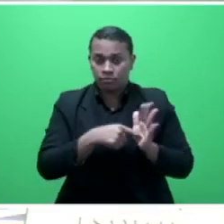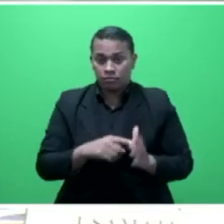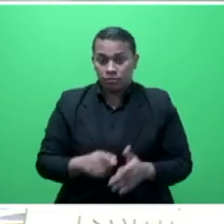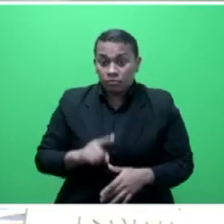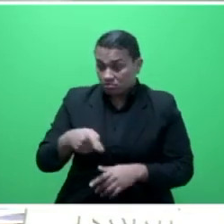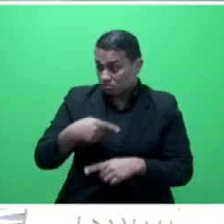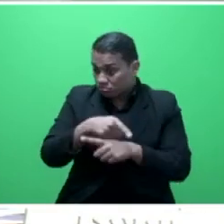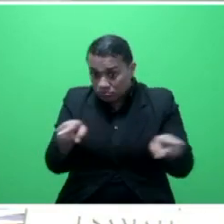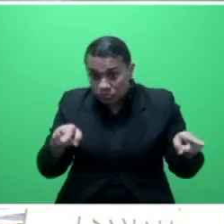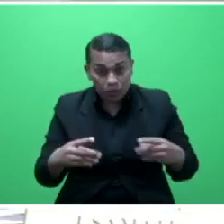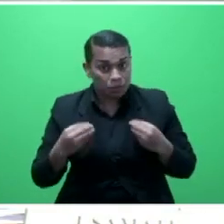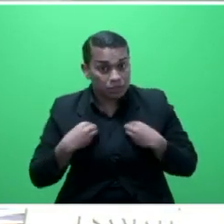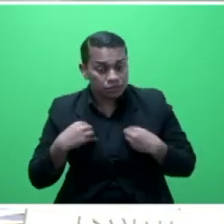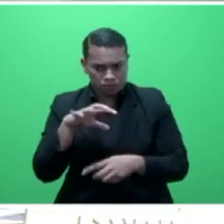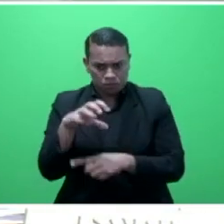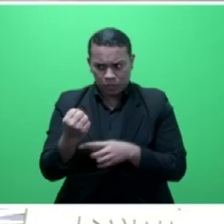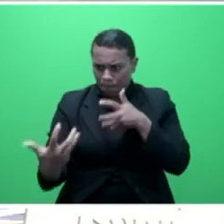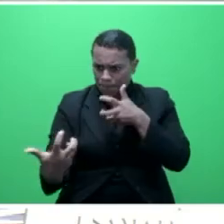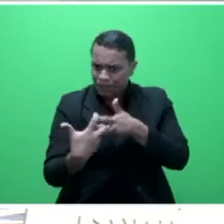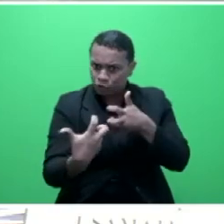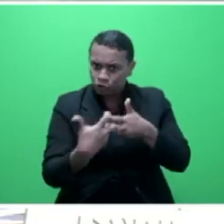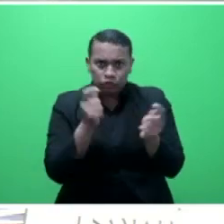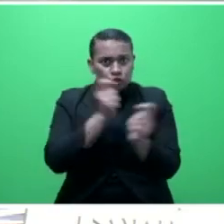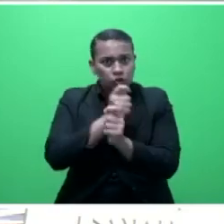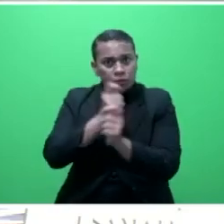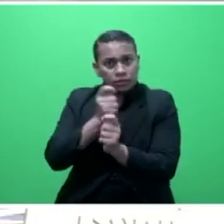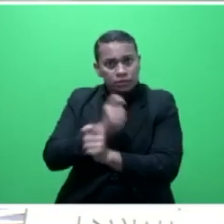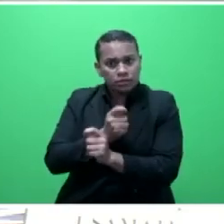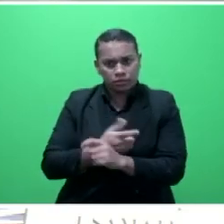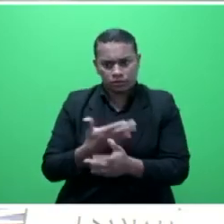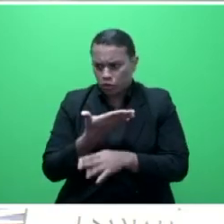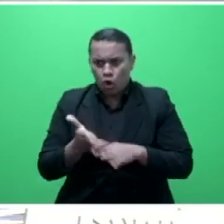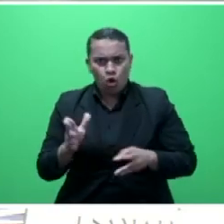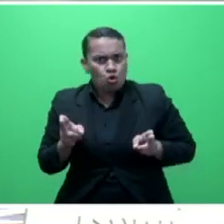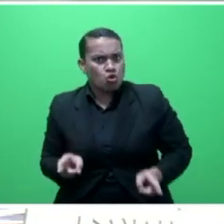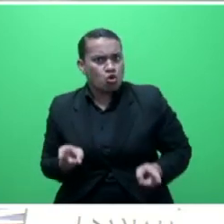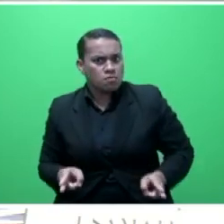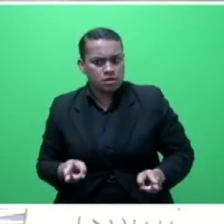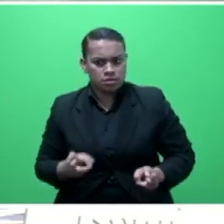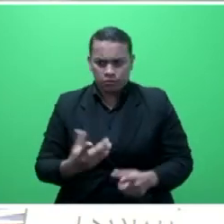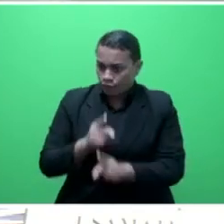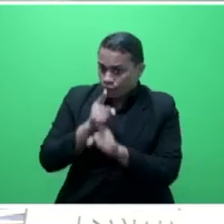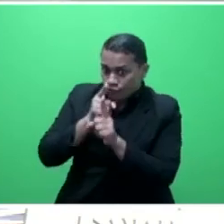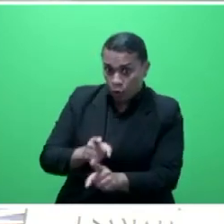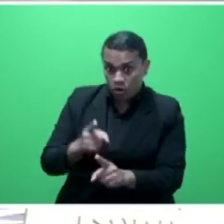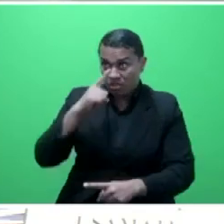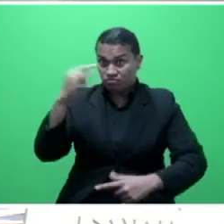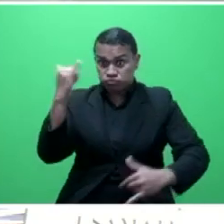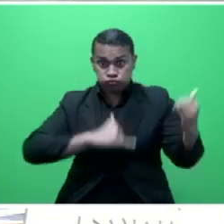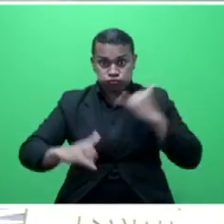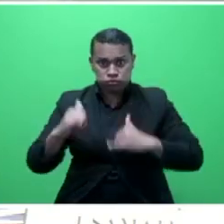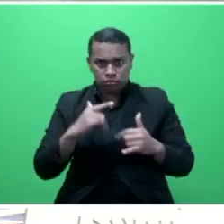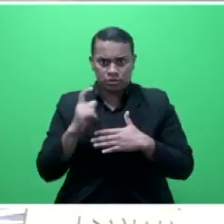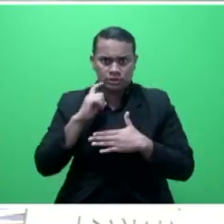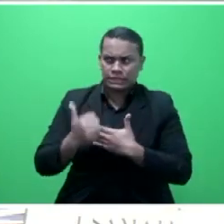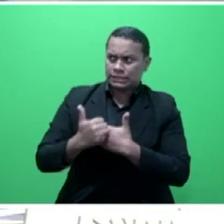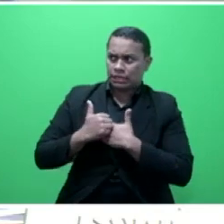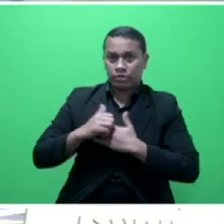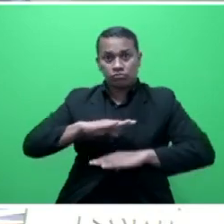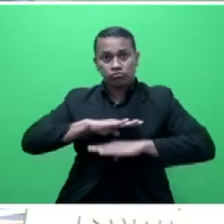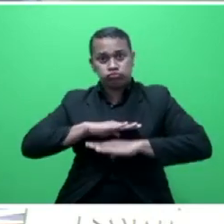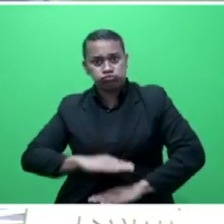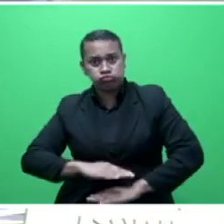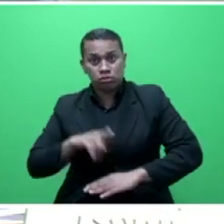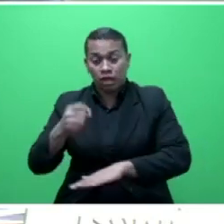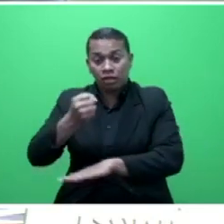normal, both in safety and in sales, and indeed in pricing. That model, that mix of government commitment and